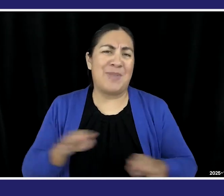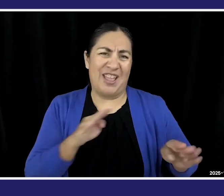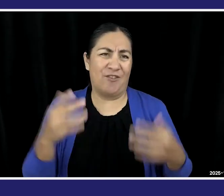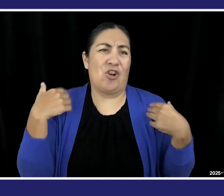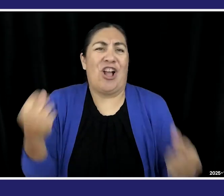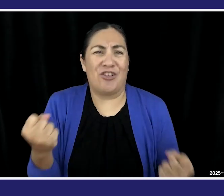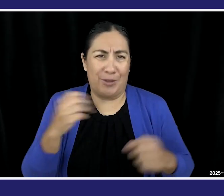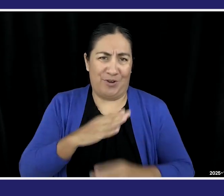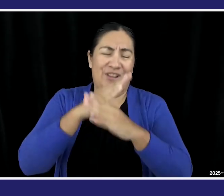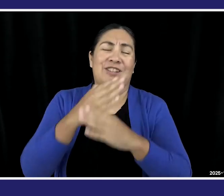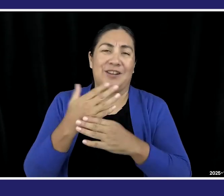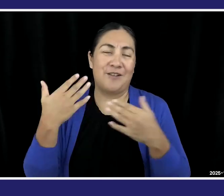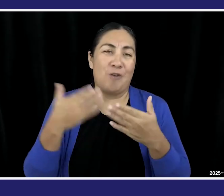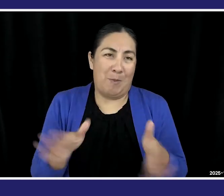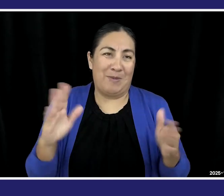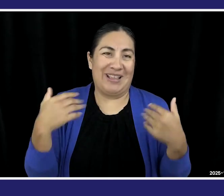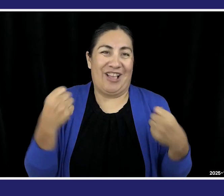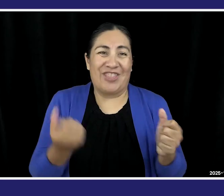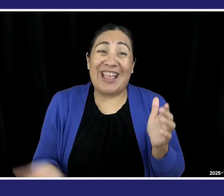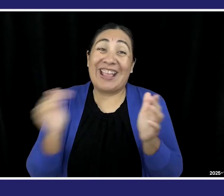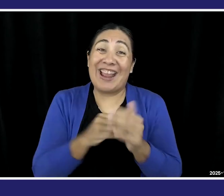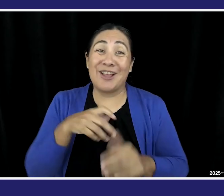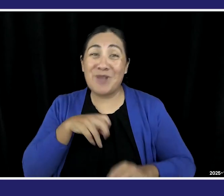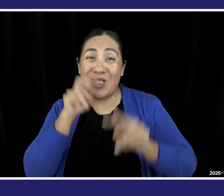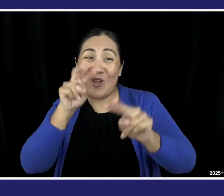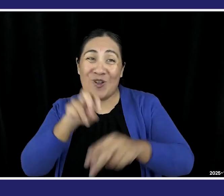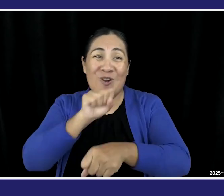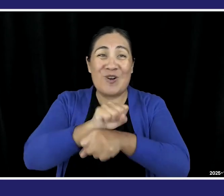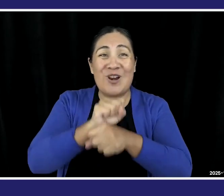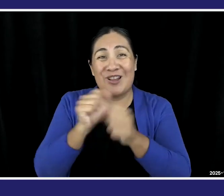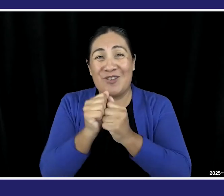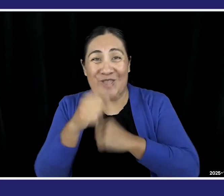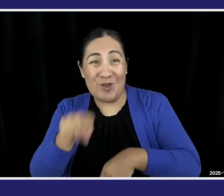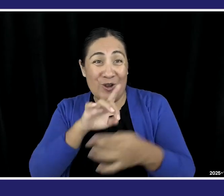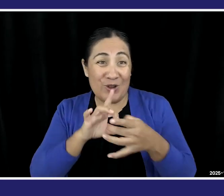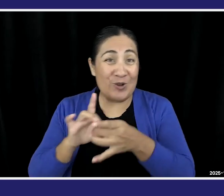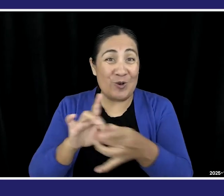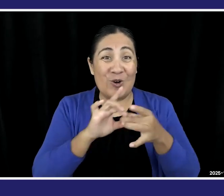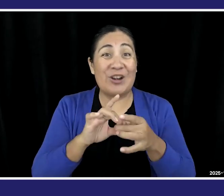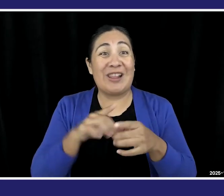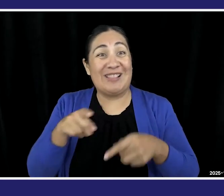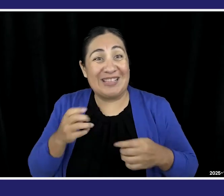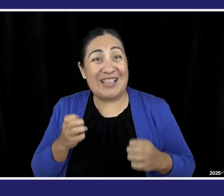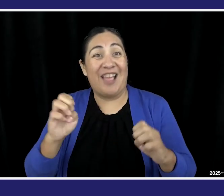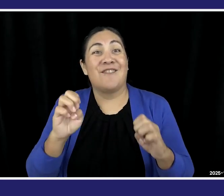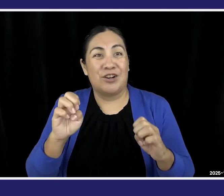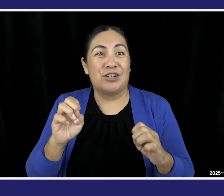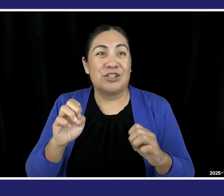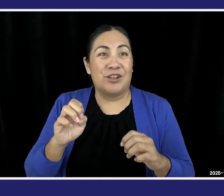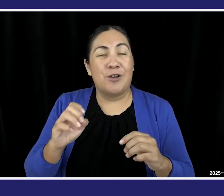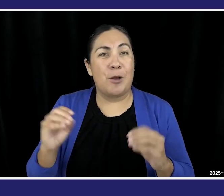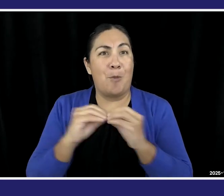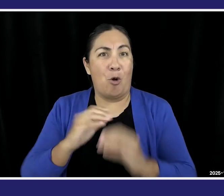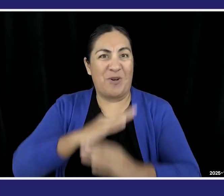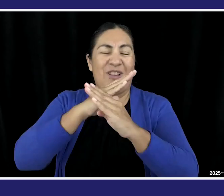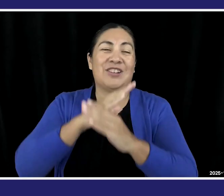forward to working with all of you to coordinate these efforts that are more upstream and prevention to promote well-being. And also